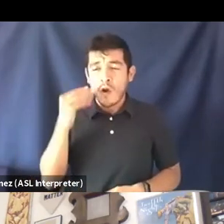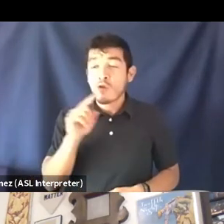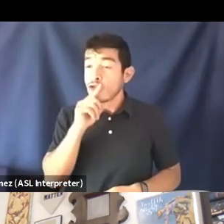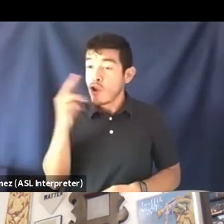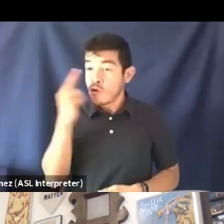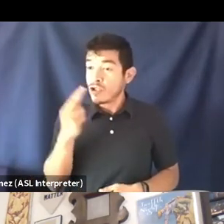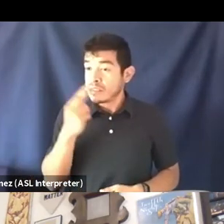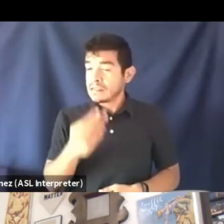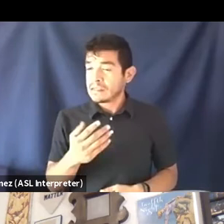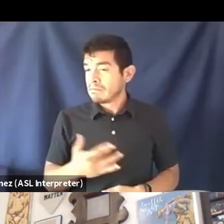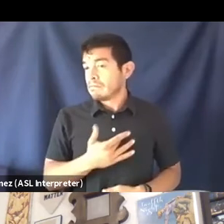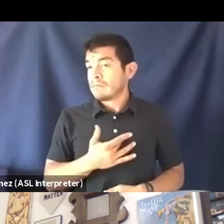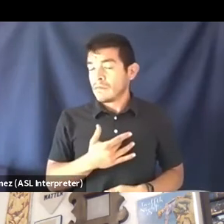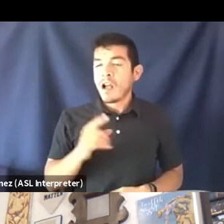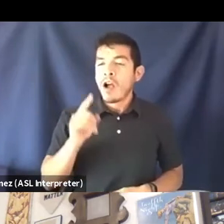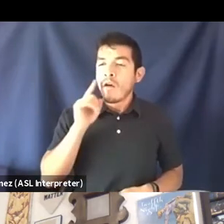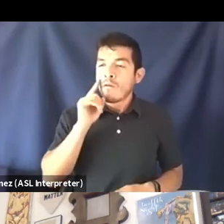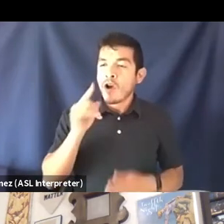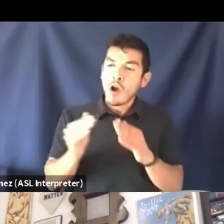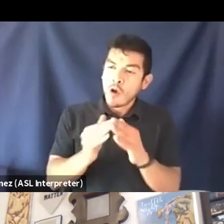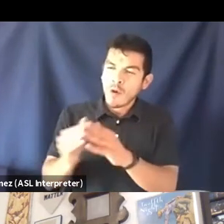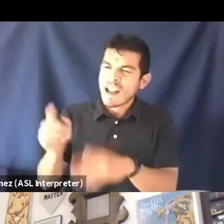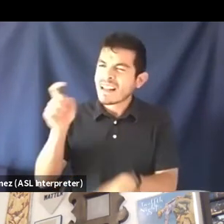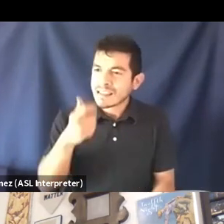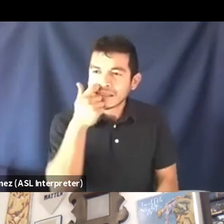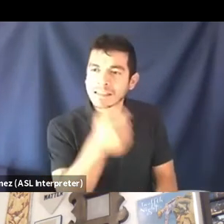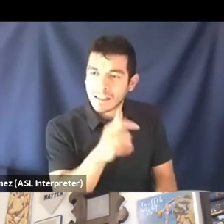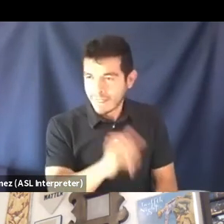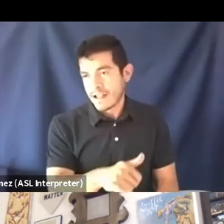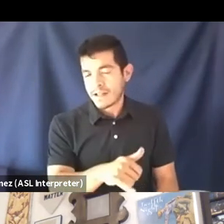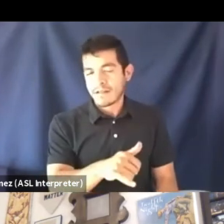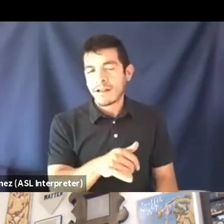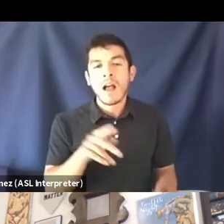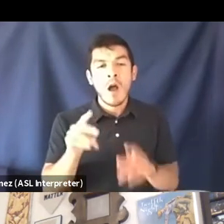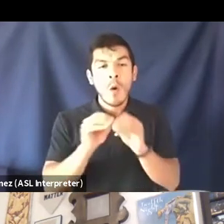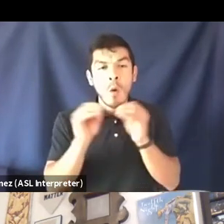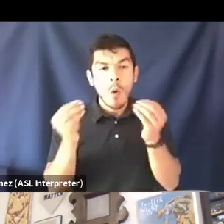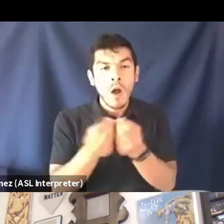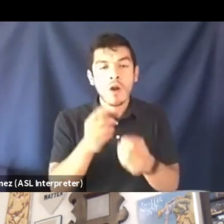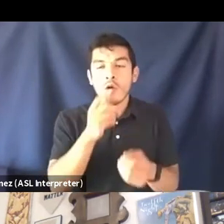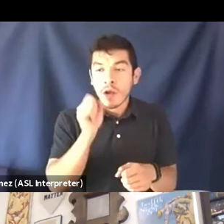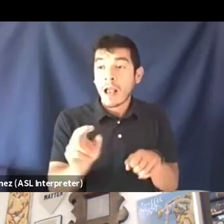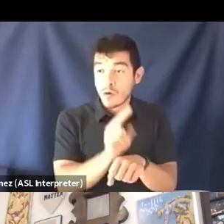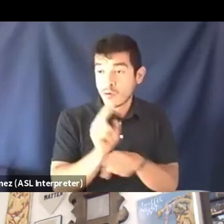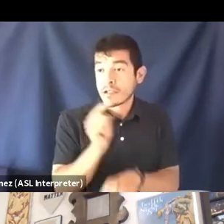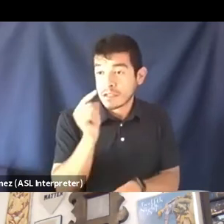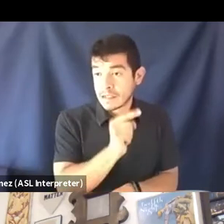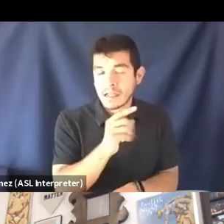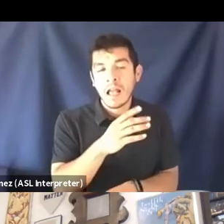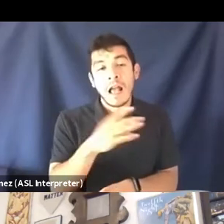film to be available to communities, to people who need to see it, and to organizations who can utilize it. And